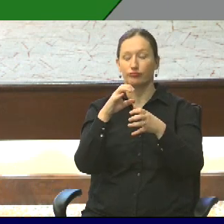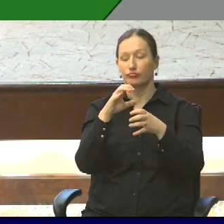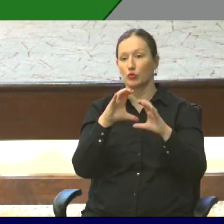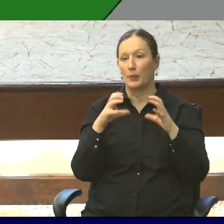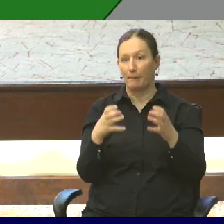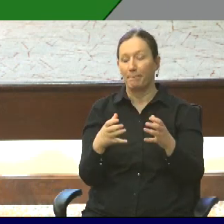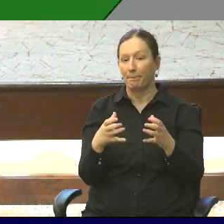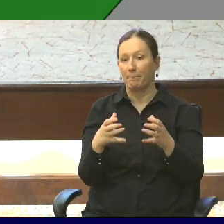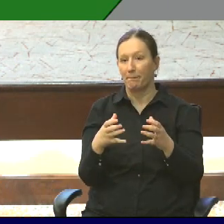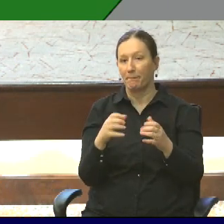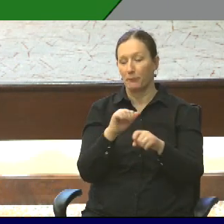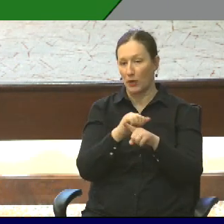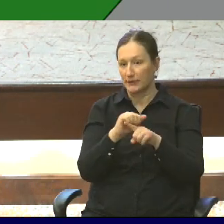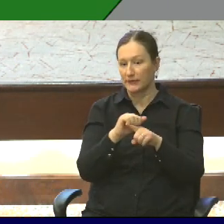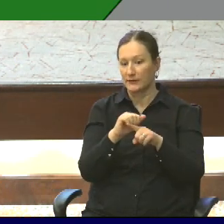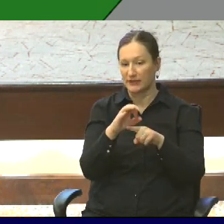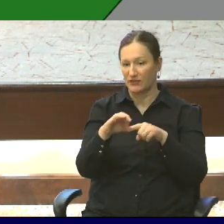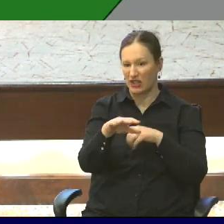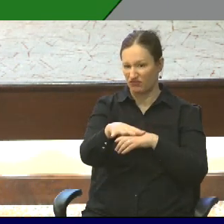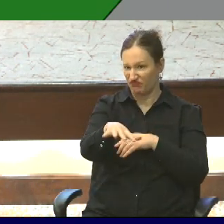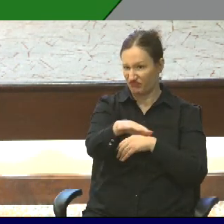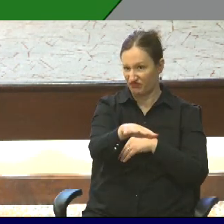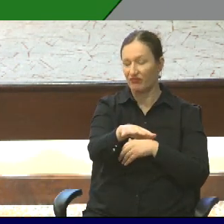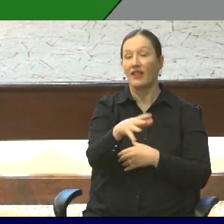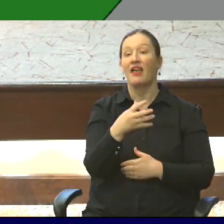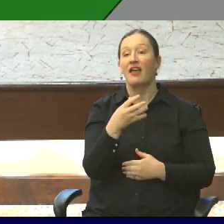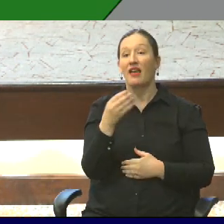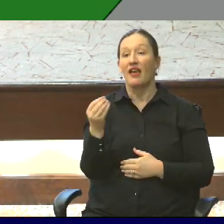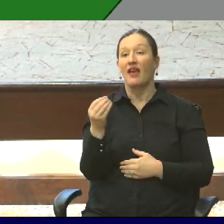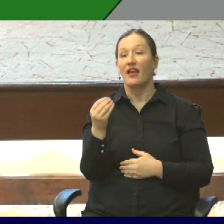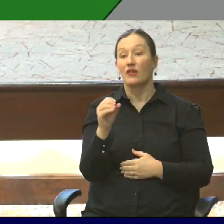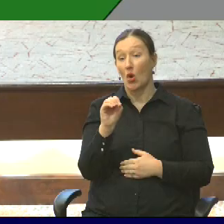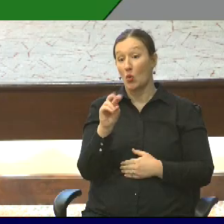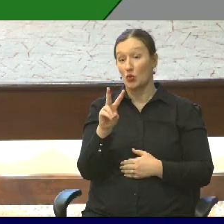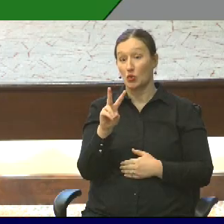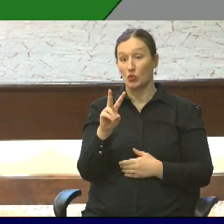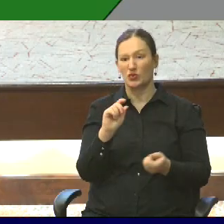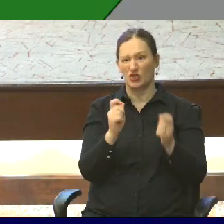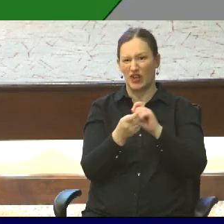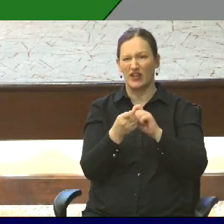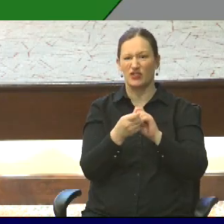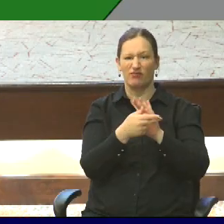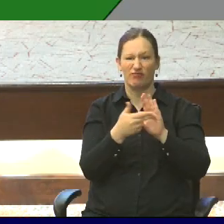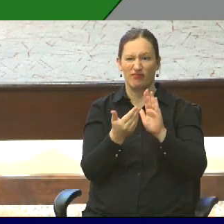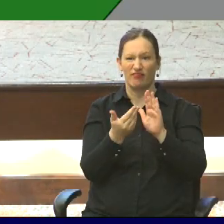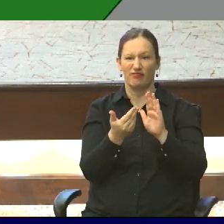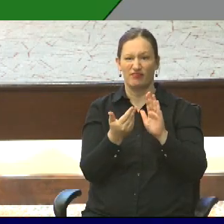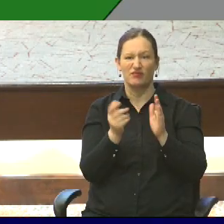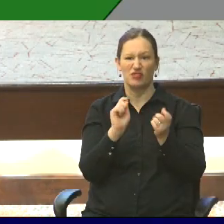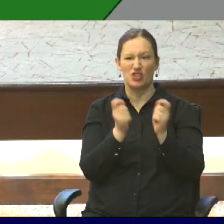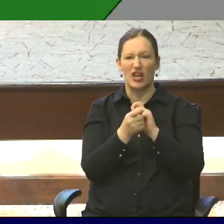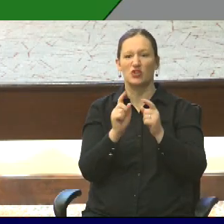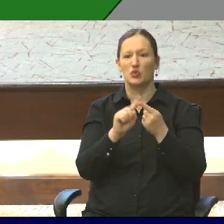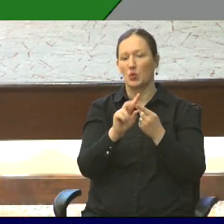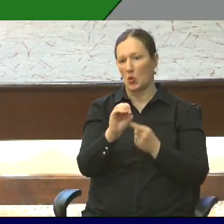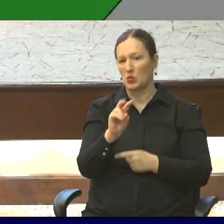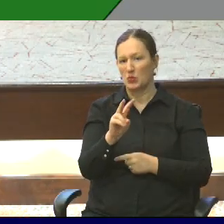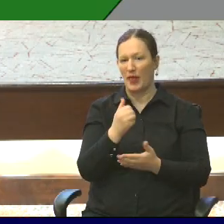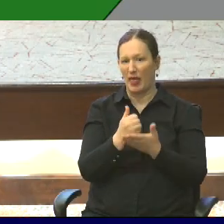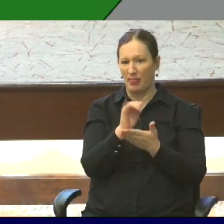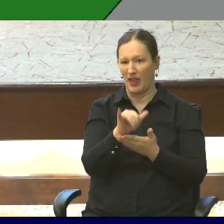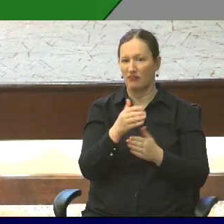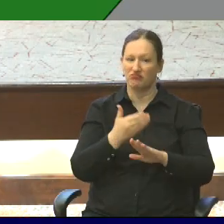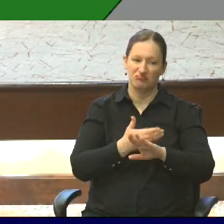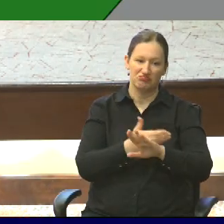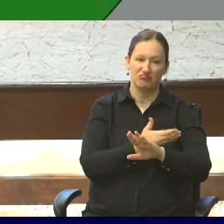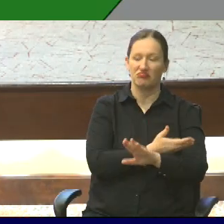band practice field, and O2 would help with that. We did get, at the Plan Commission hearing,